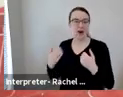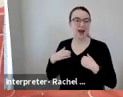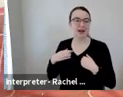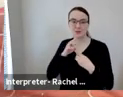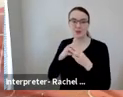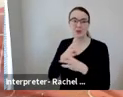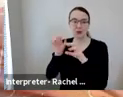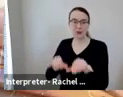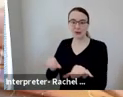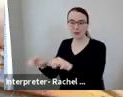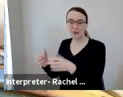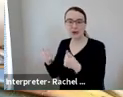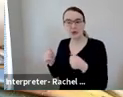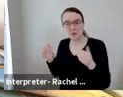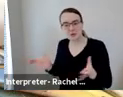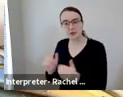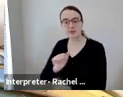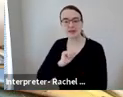that.